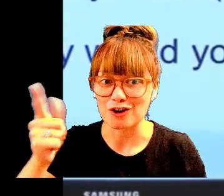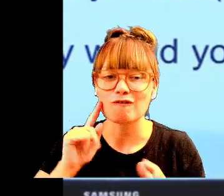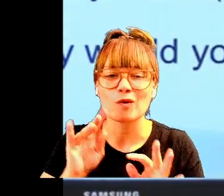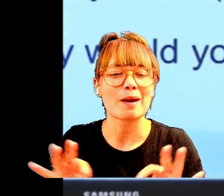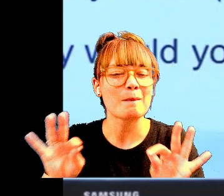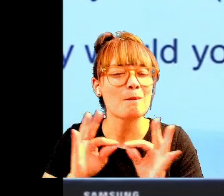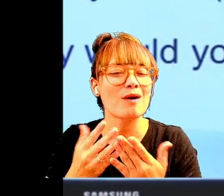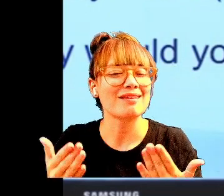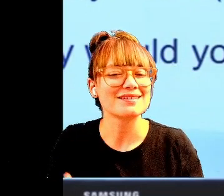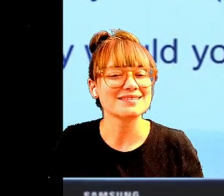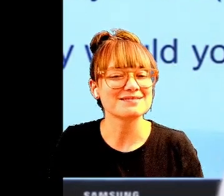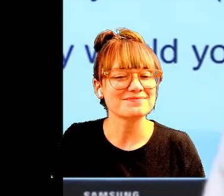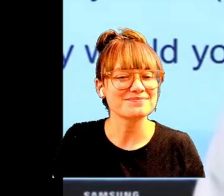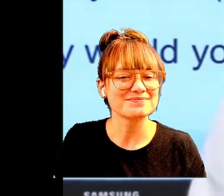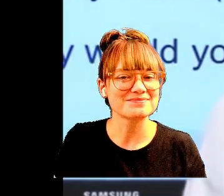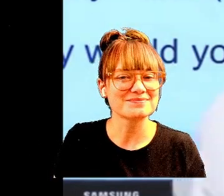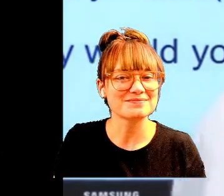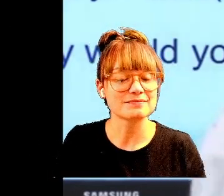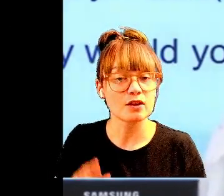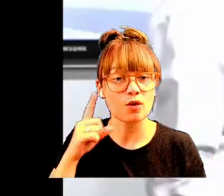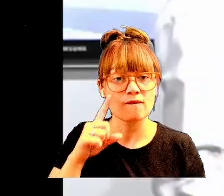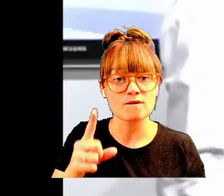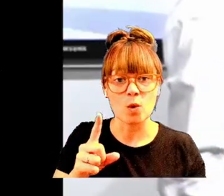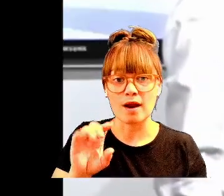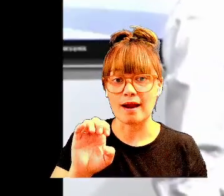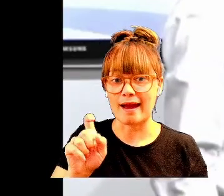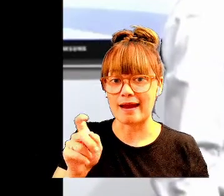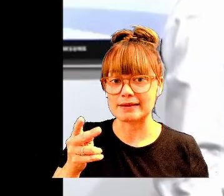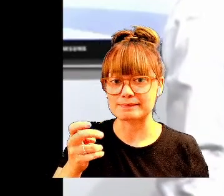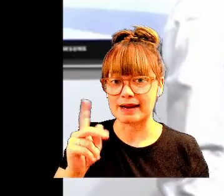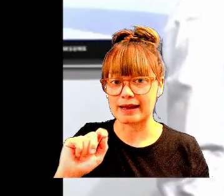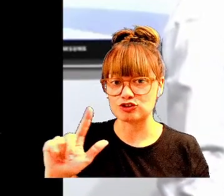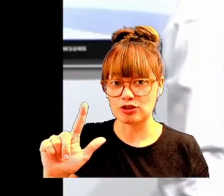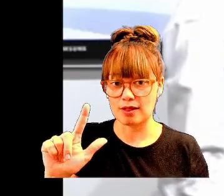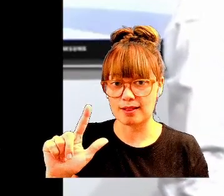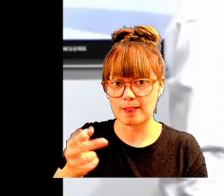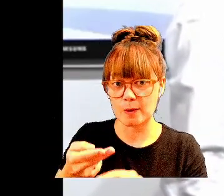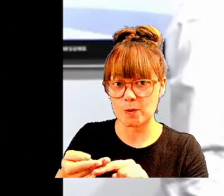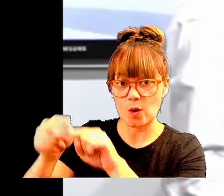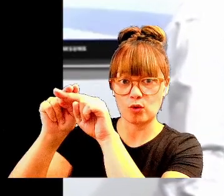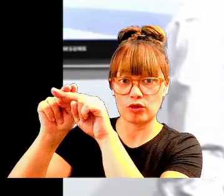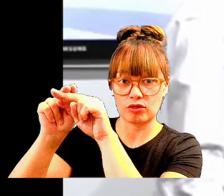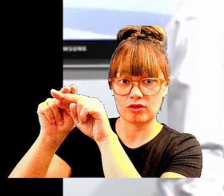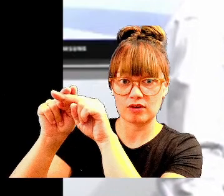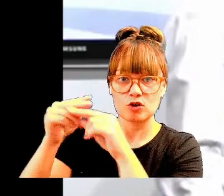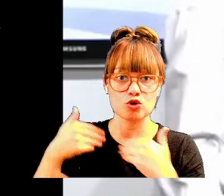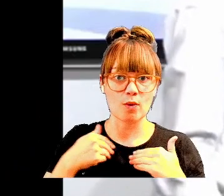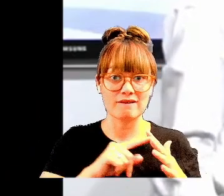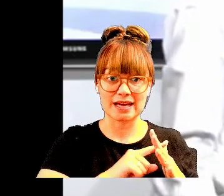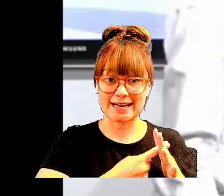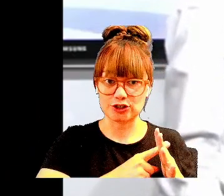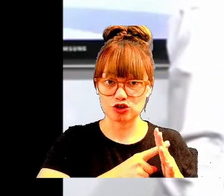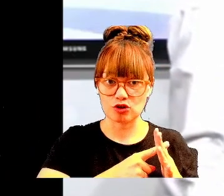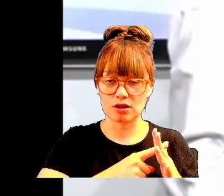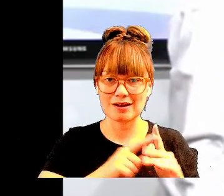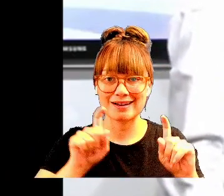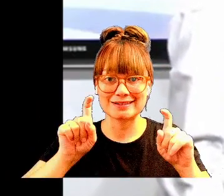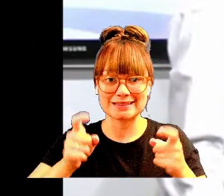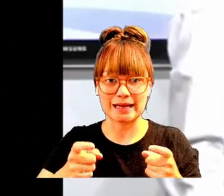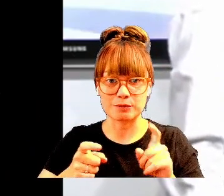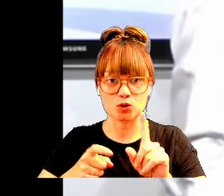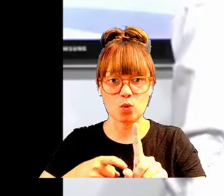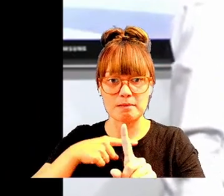life. For exponential growth, remember, you put your initial amount times 1 plus the growth